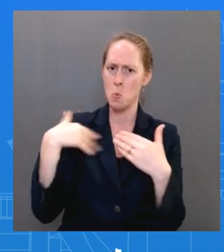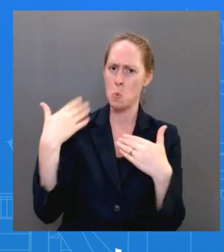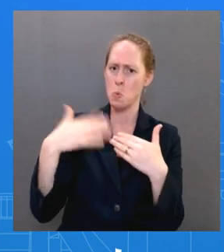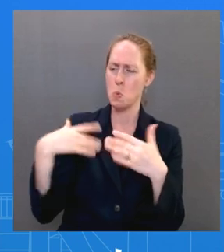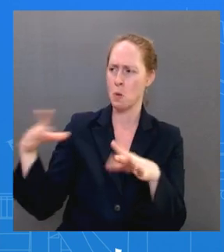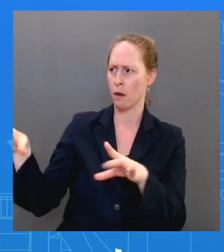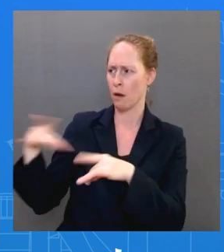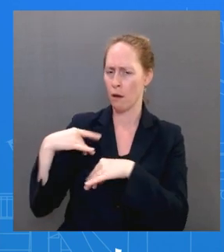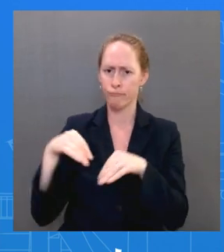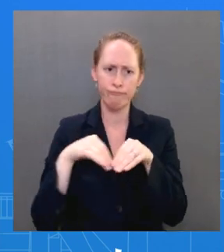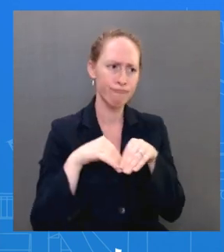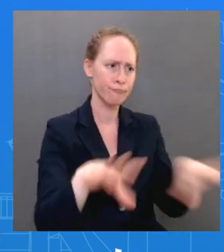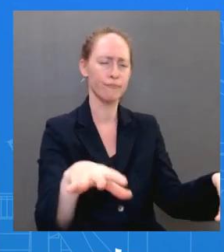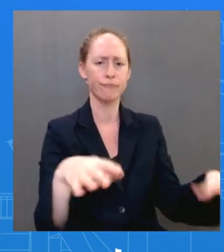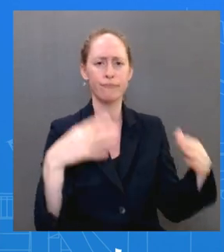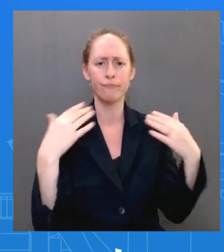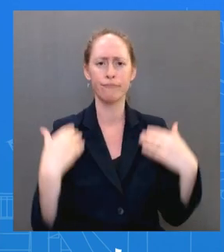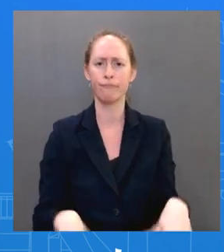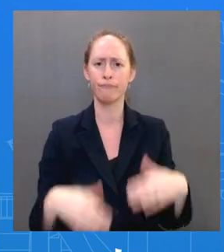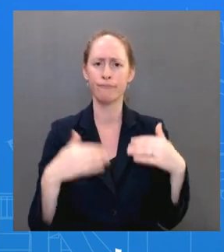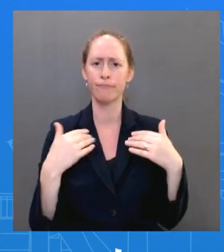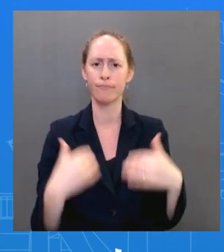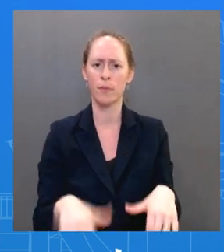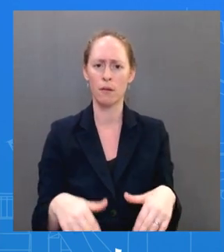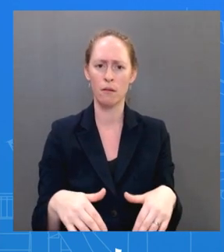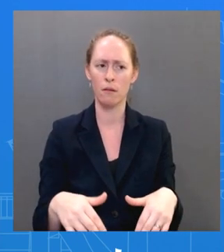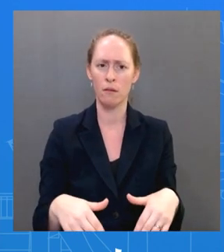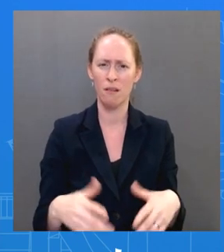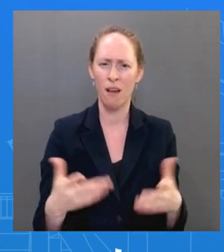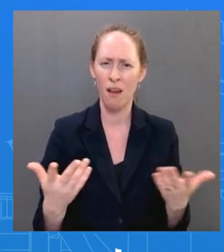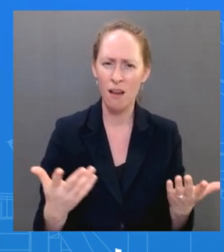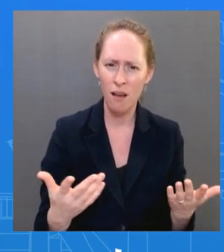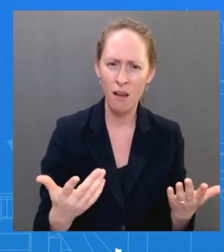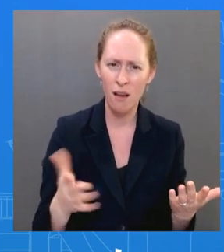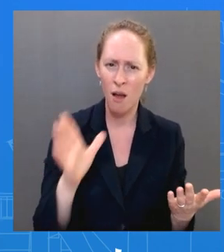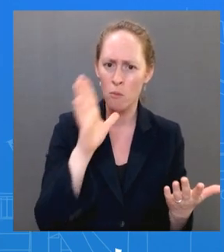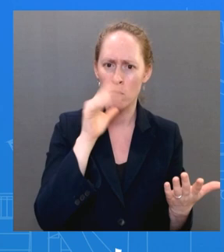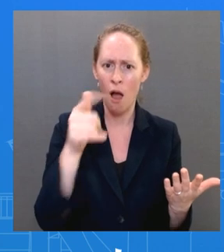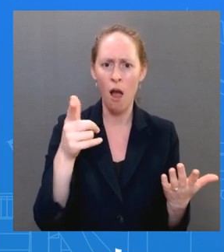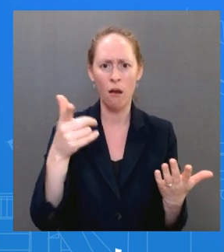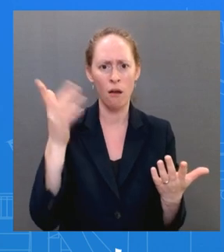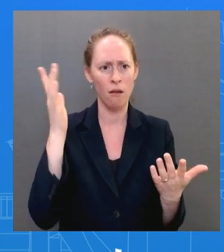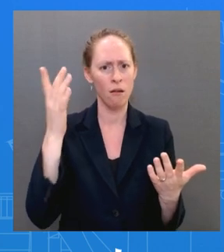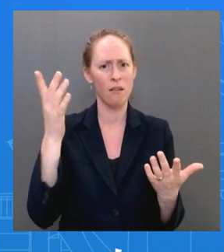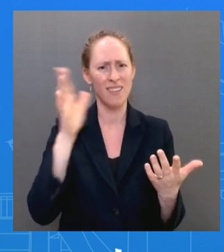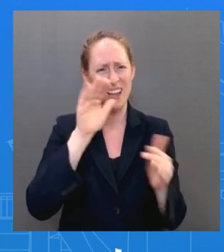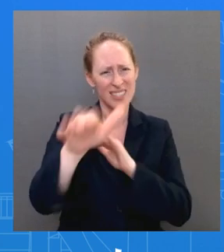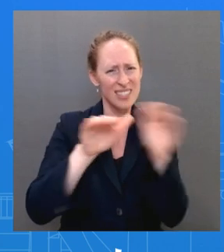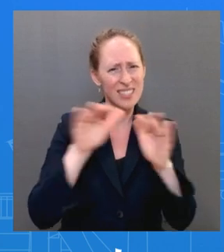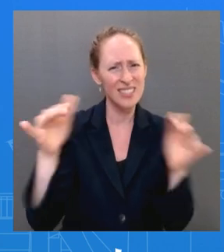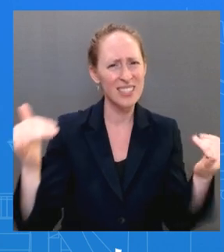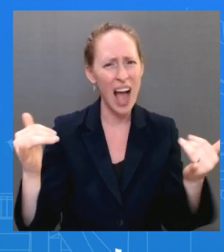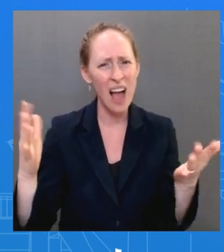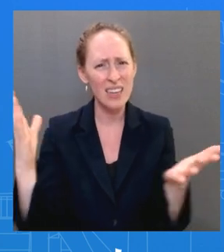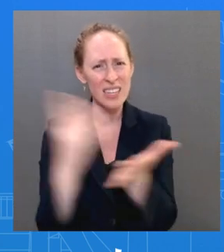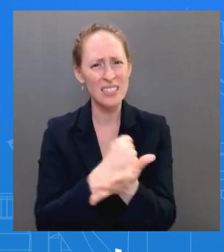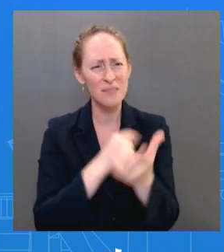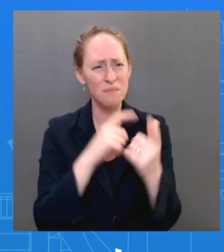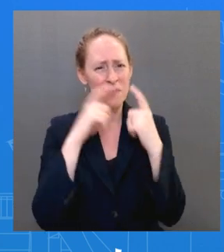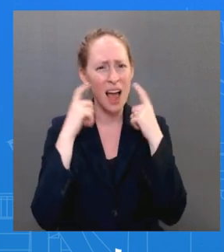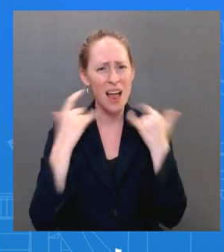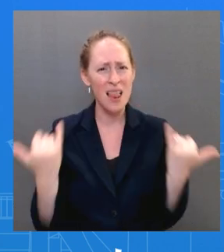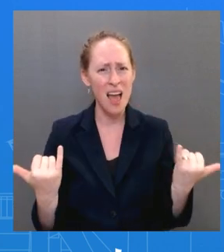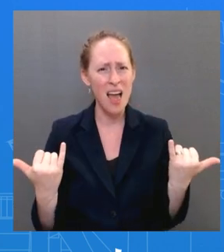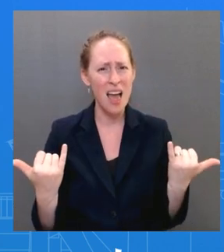additional mitigation measures like mask wearing indoors or other You mean in general? Yeah. Yeah, absolutely. And I have, I did a COVID briefing, I don't know, about a week